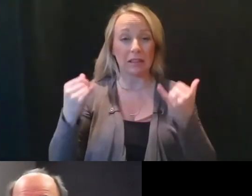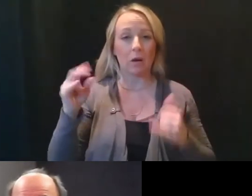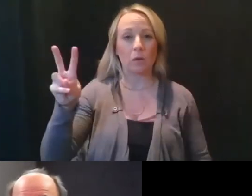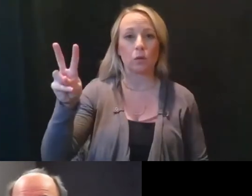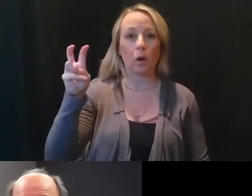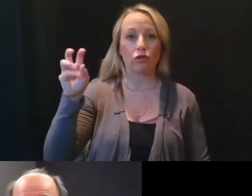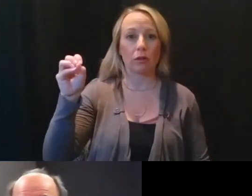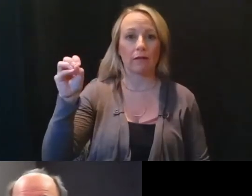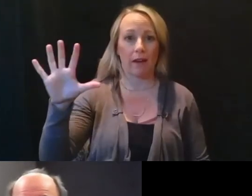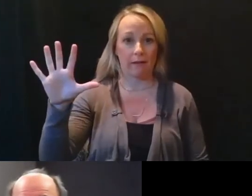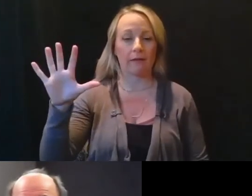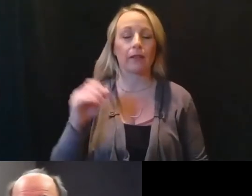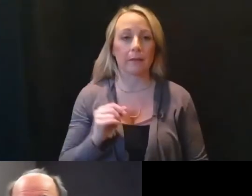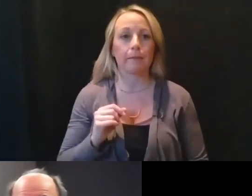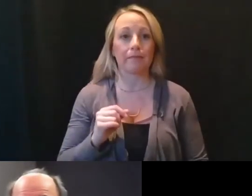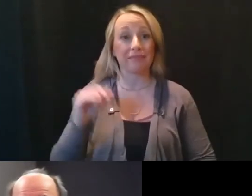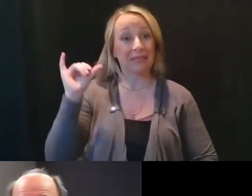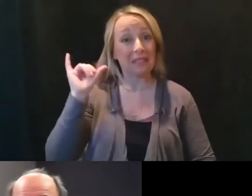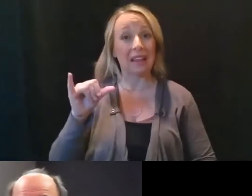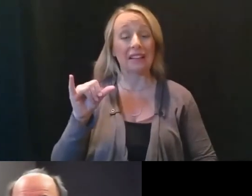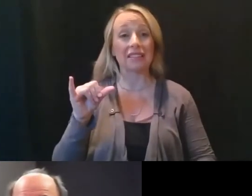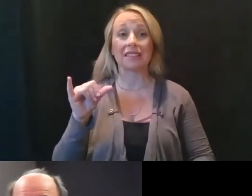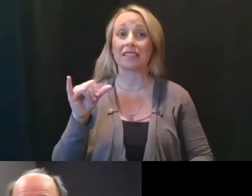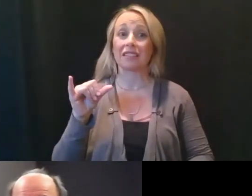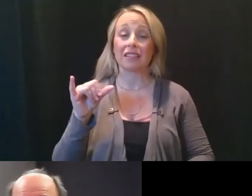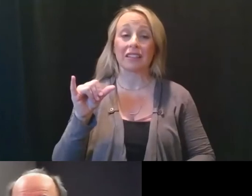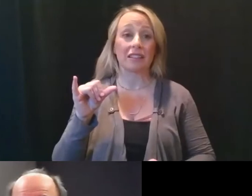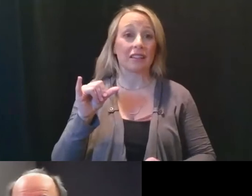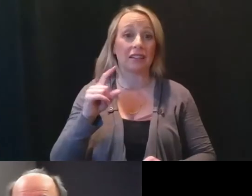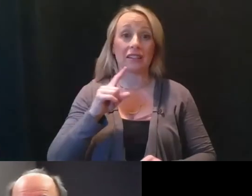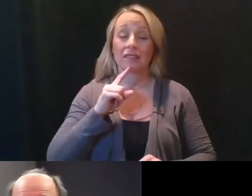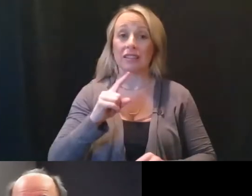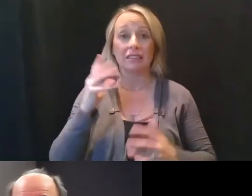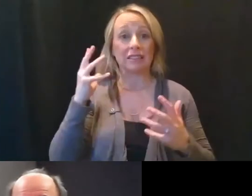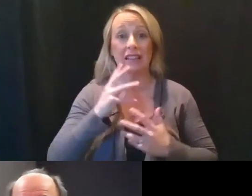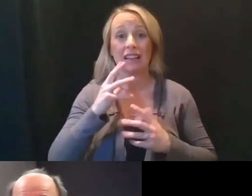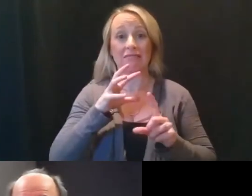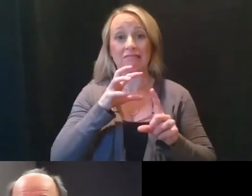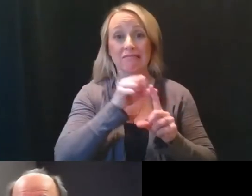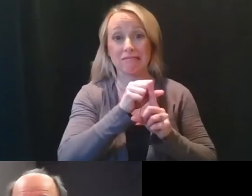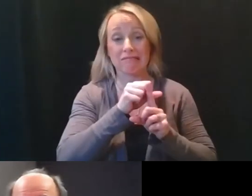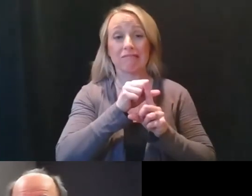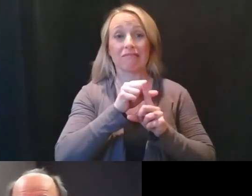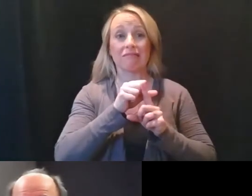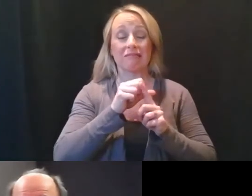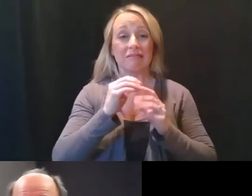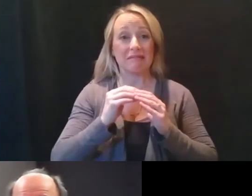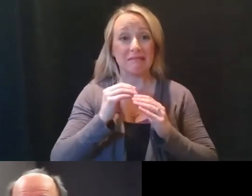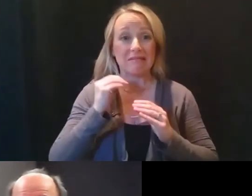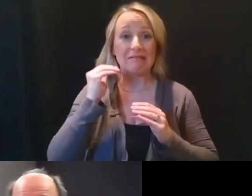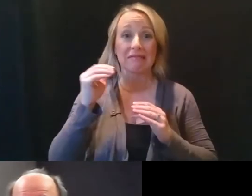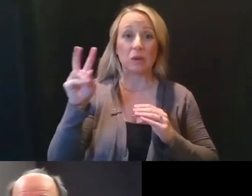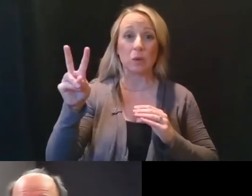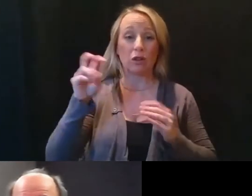205. And that is a very grim milestone with more than 200 deaths in Rock Island County that we've crossed